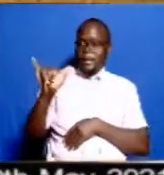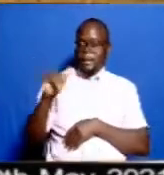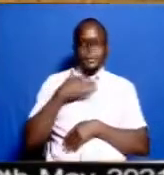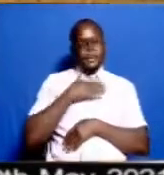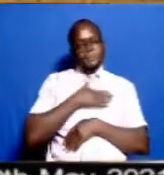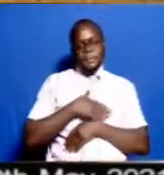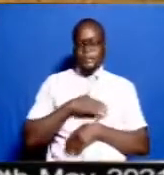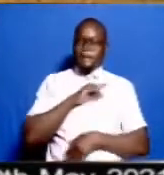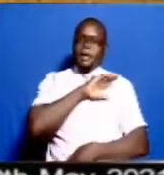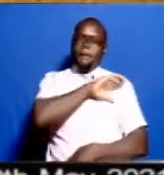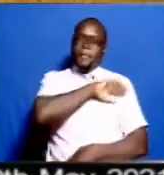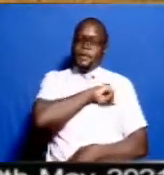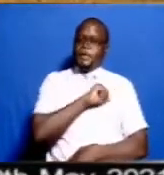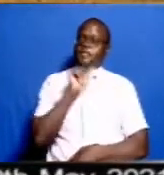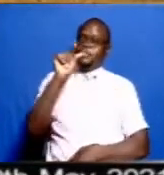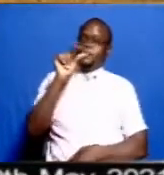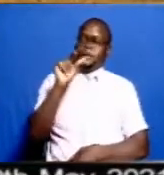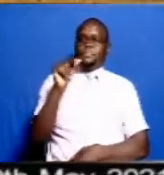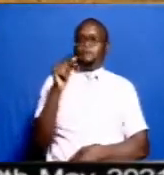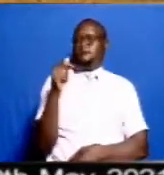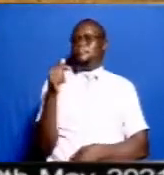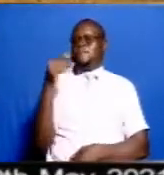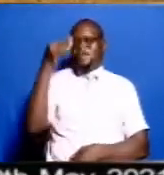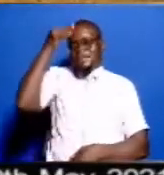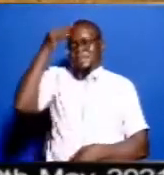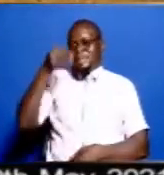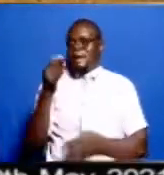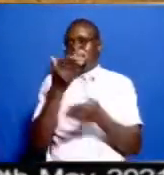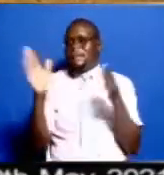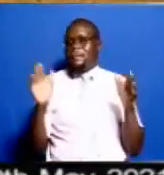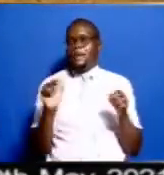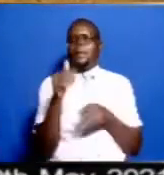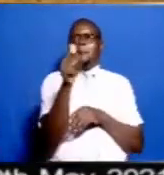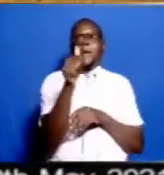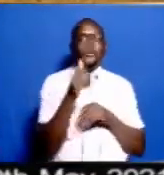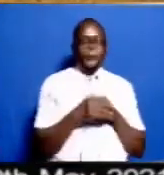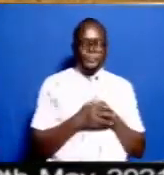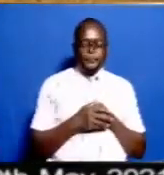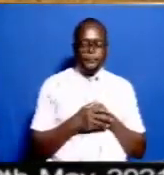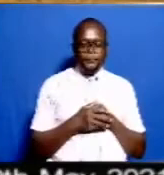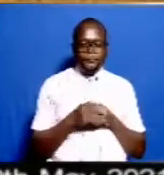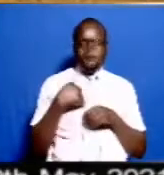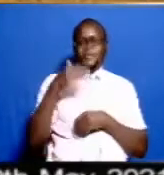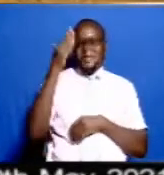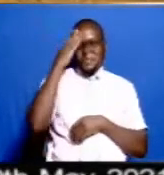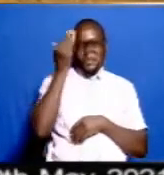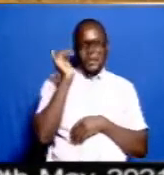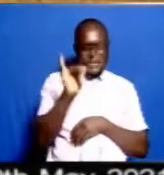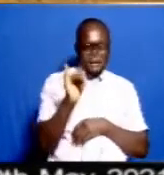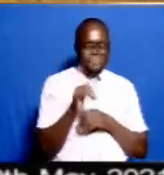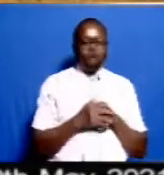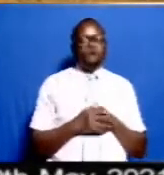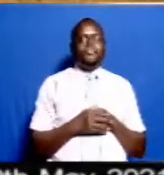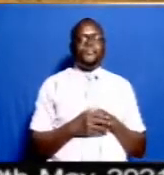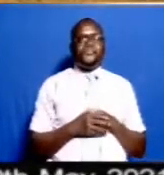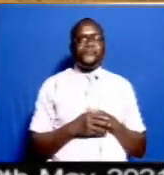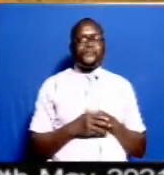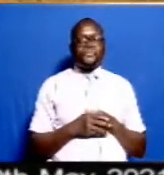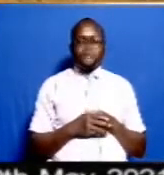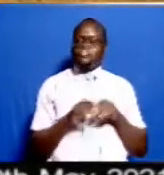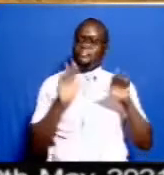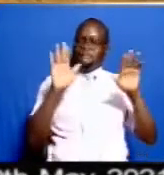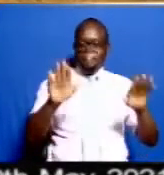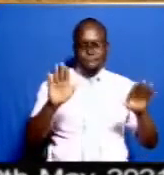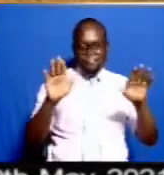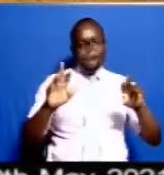patient. You are anticipating debate, and you know that. Just